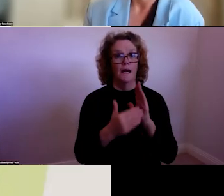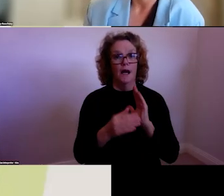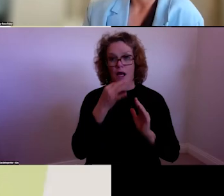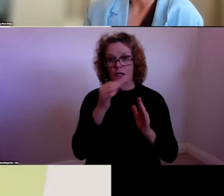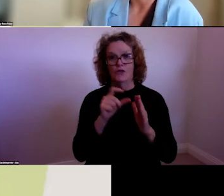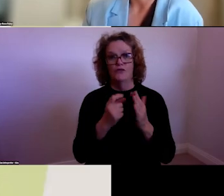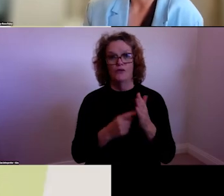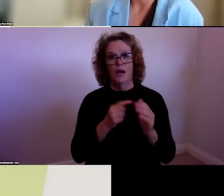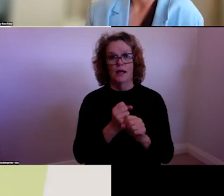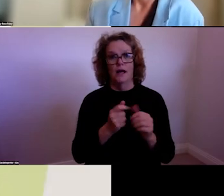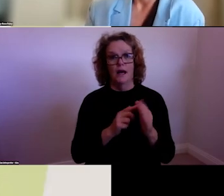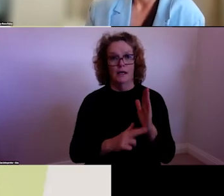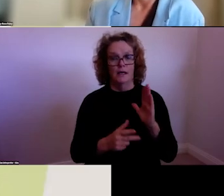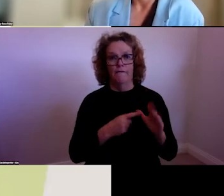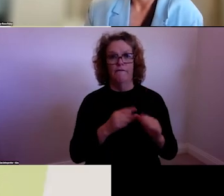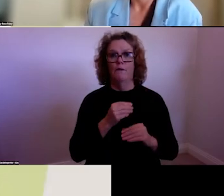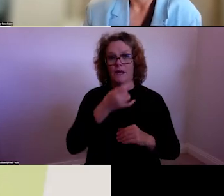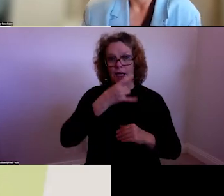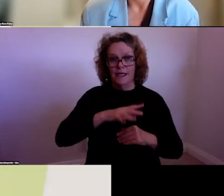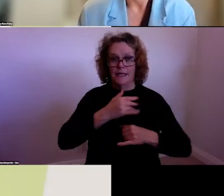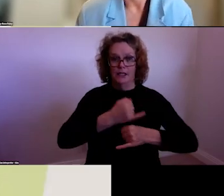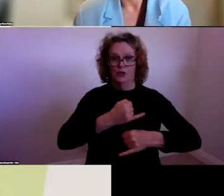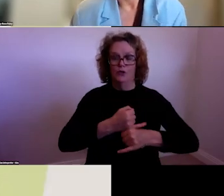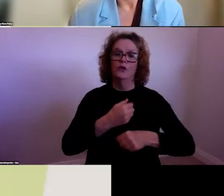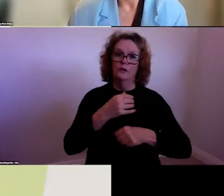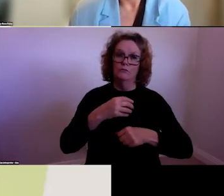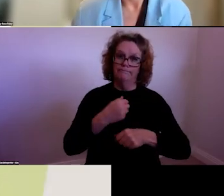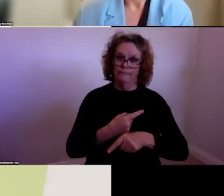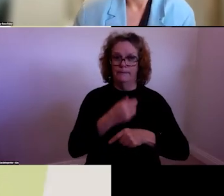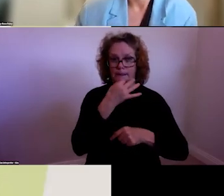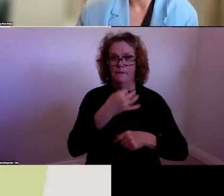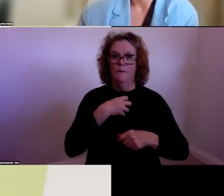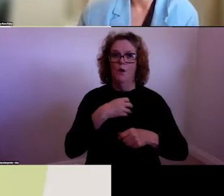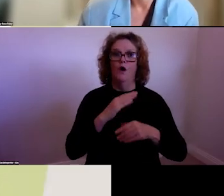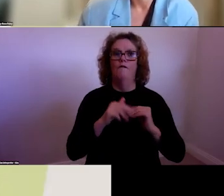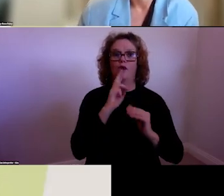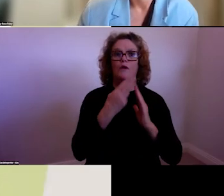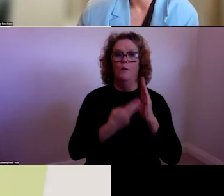Institute to talk a little bit more about the report that we are launching today.